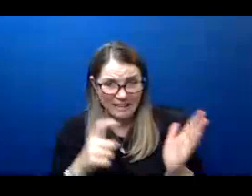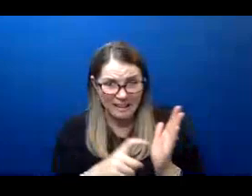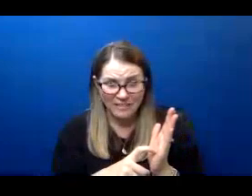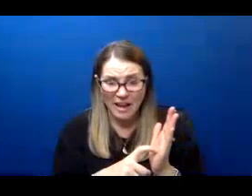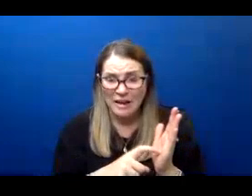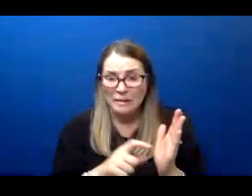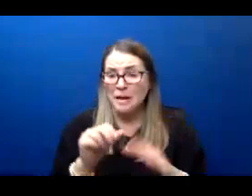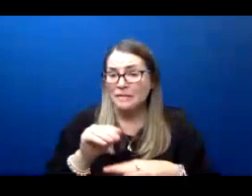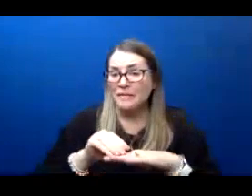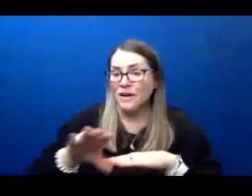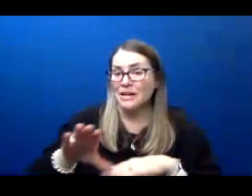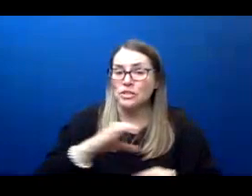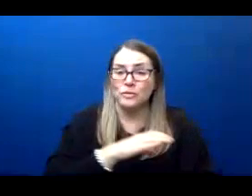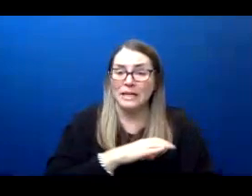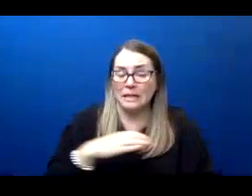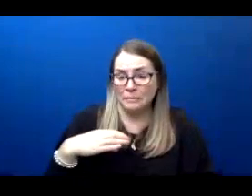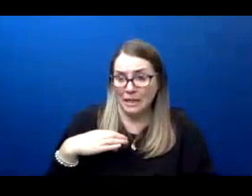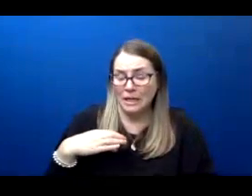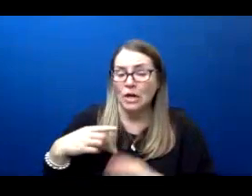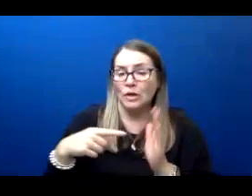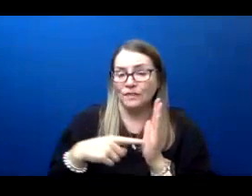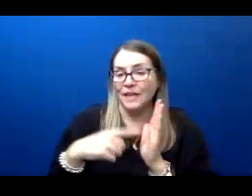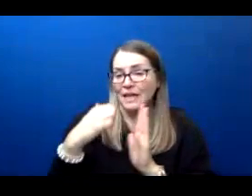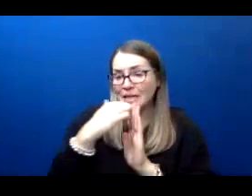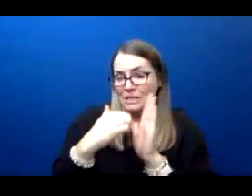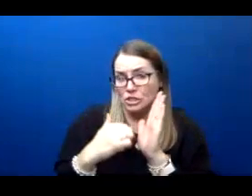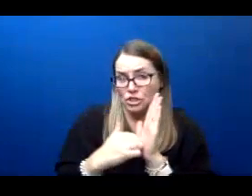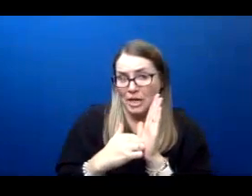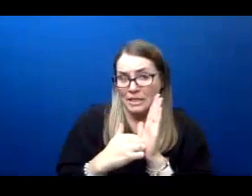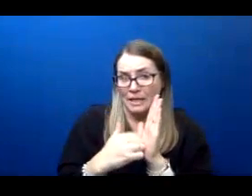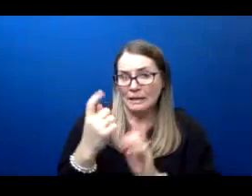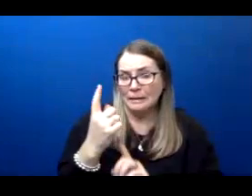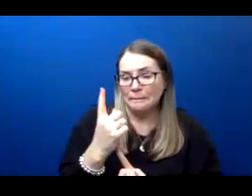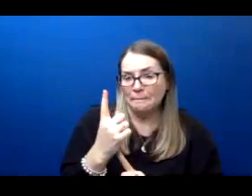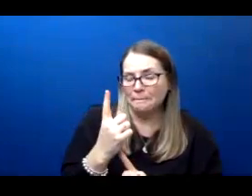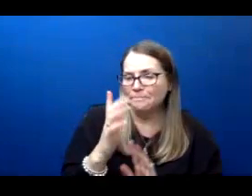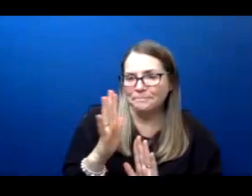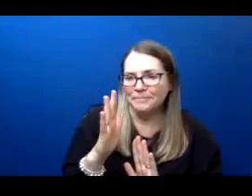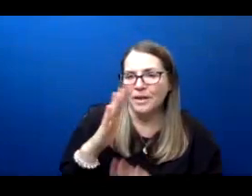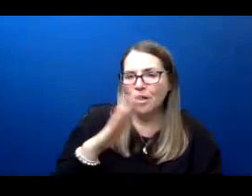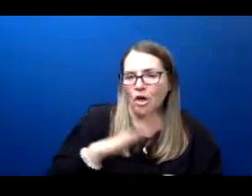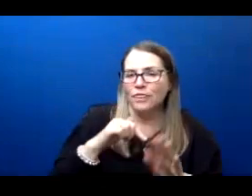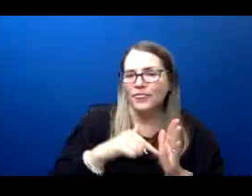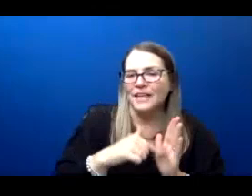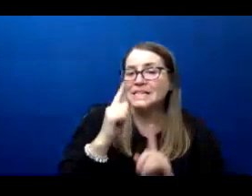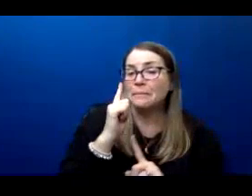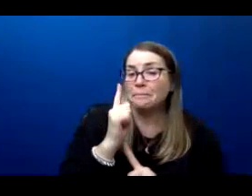advisory committee on these agenda item or on these minutes rather?